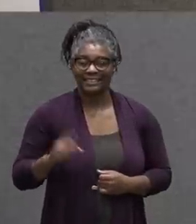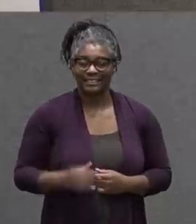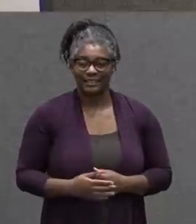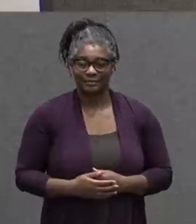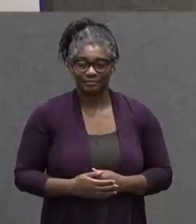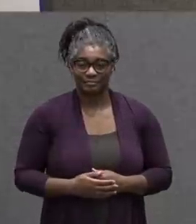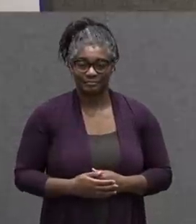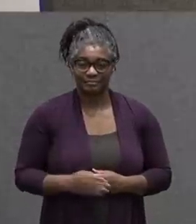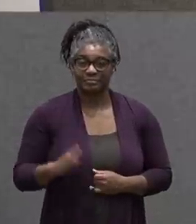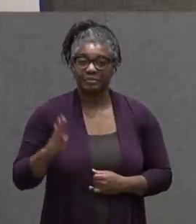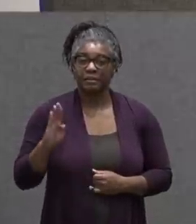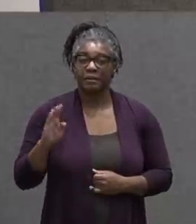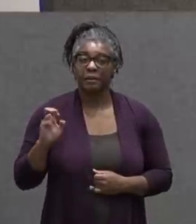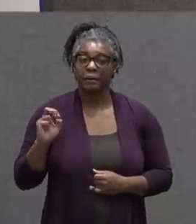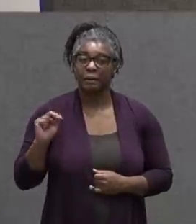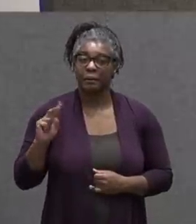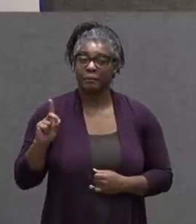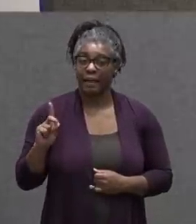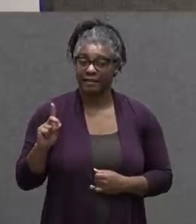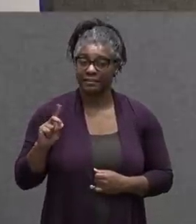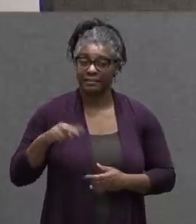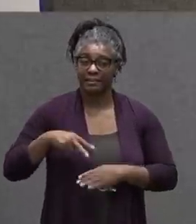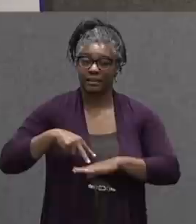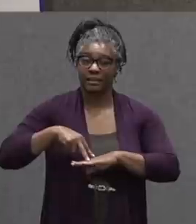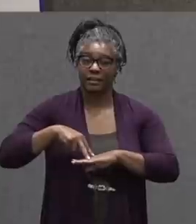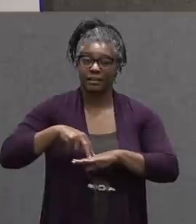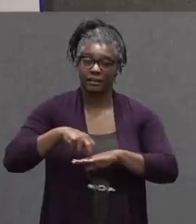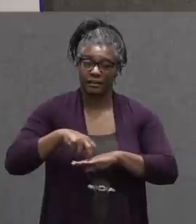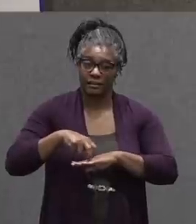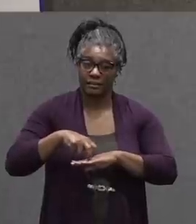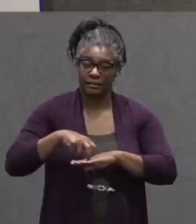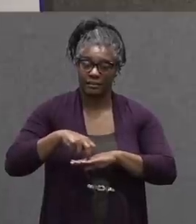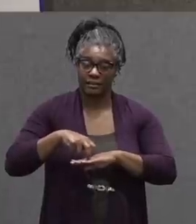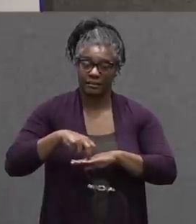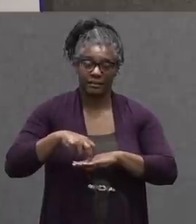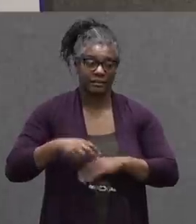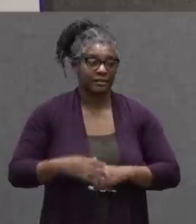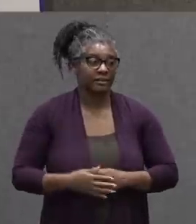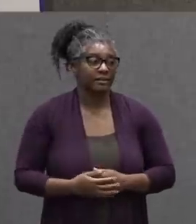Bend. Again, I've got my ending blend there. N-d.